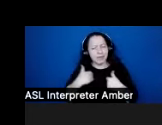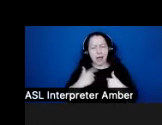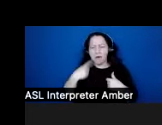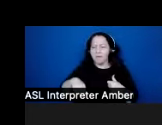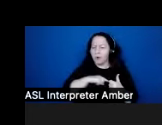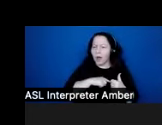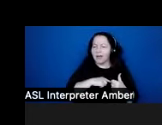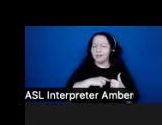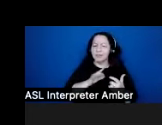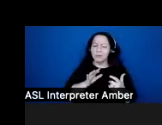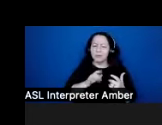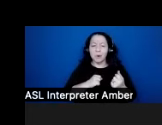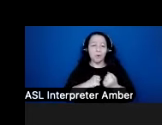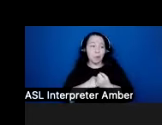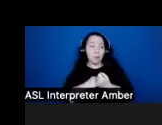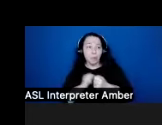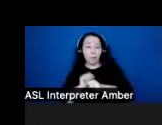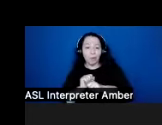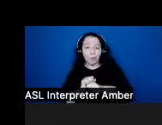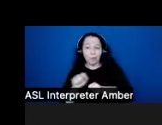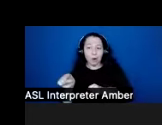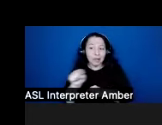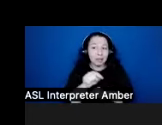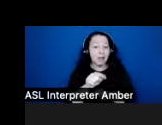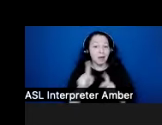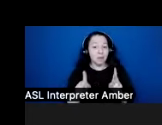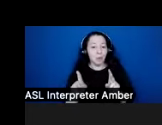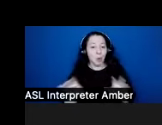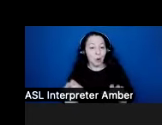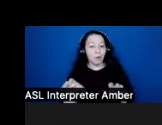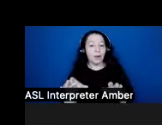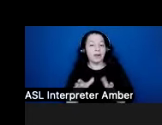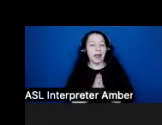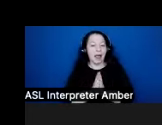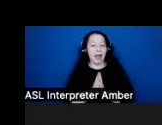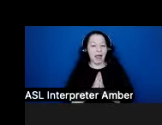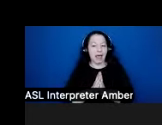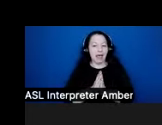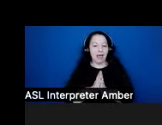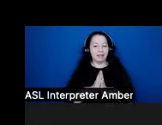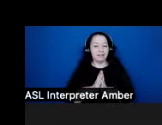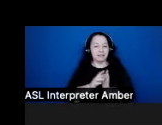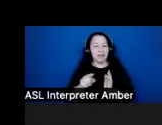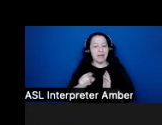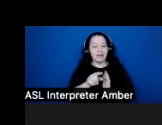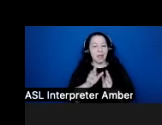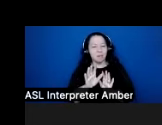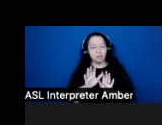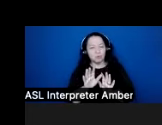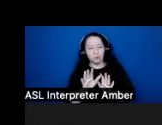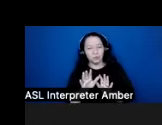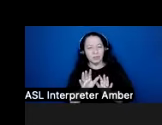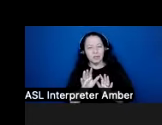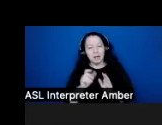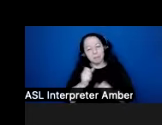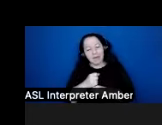to sort of support the work that people are doing and to ask them to step up in that space or to make room really for them to step up into that